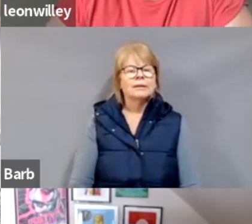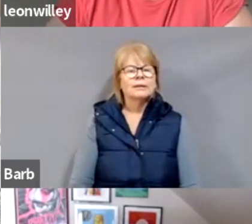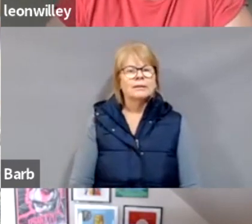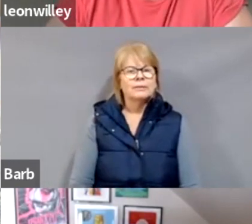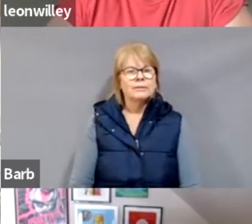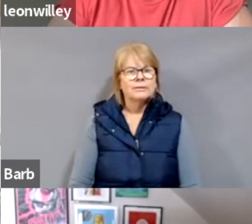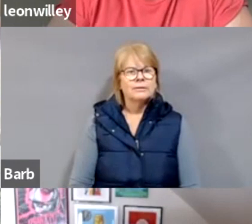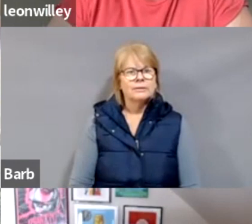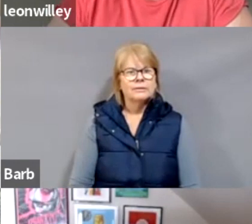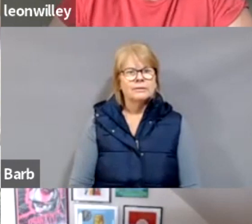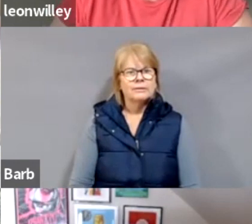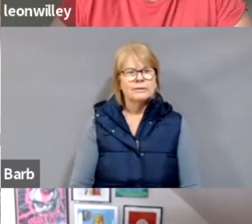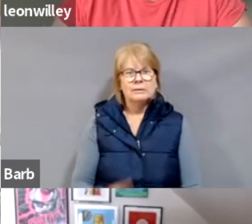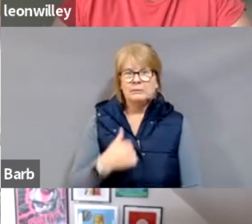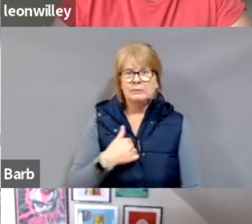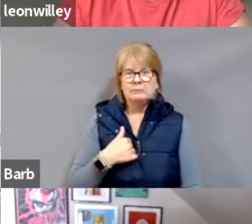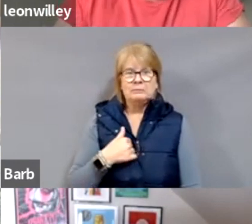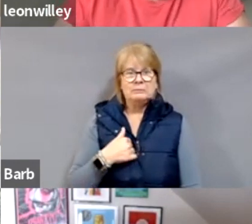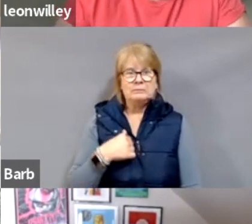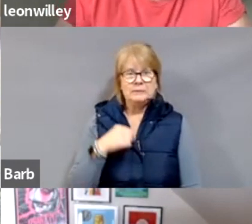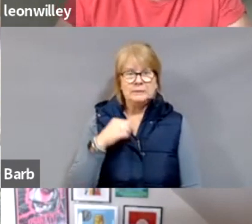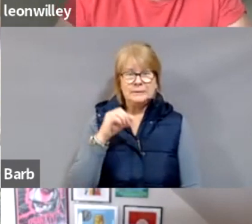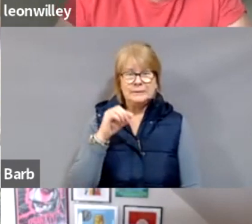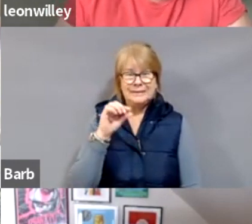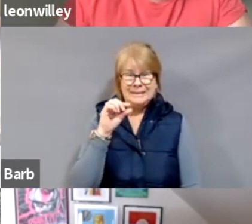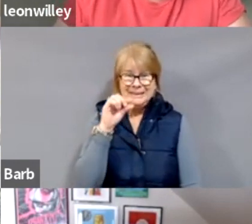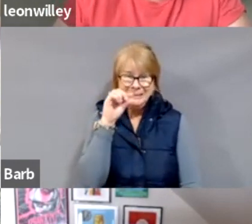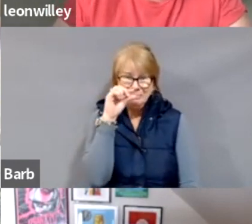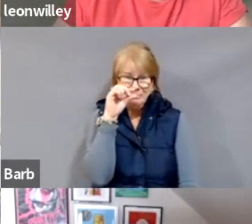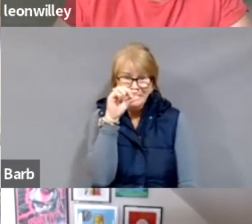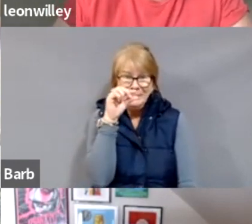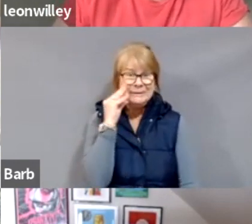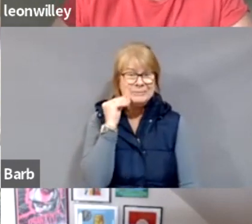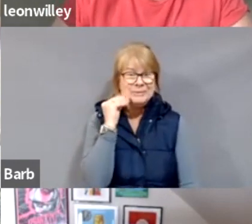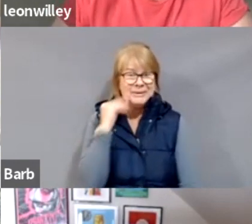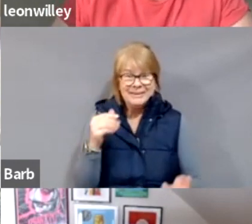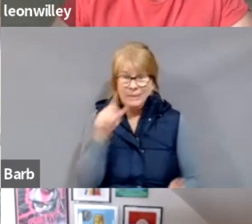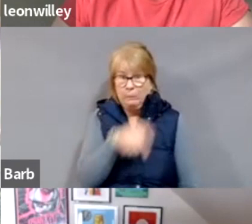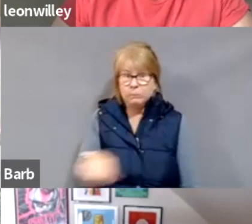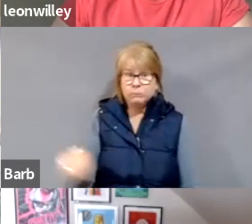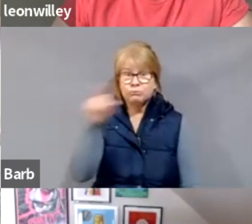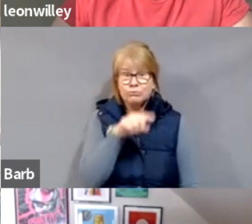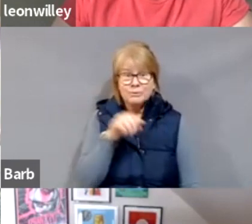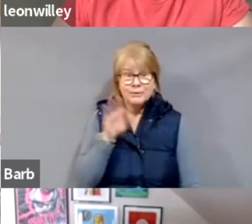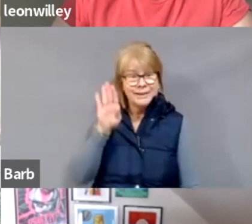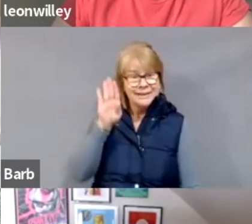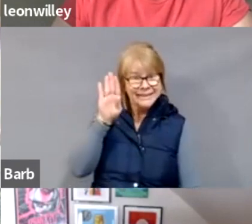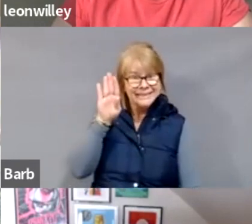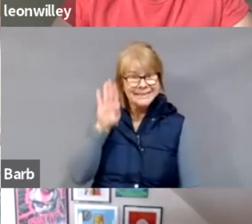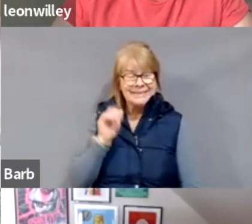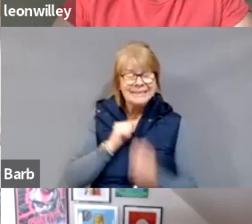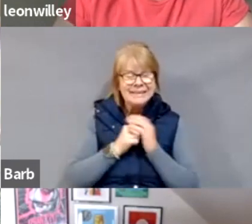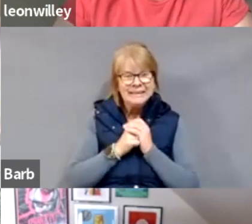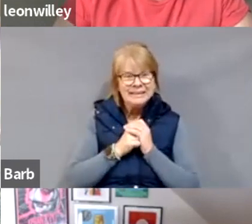I am probably the least experienced person in this room, so I'm just going to be out there and say, if you are somebody